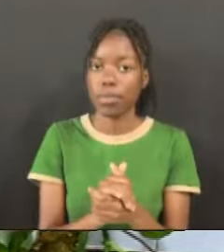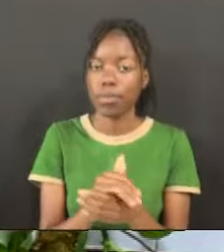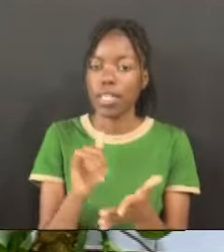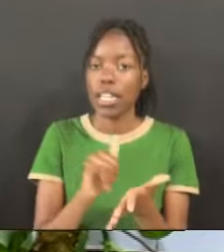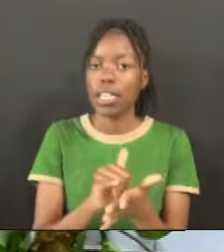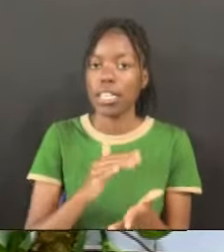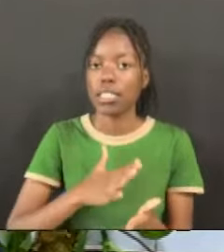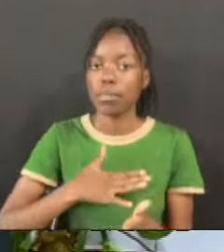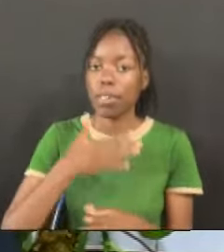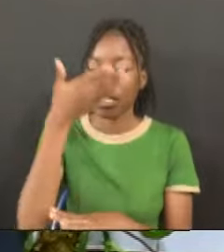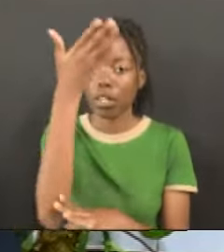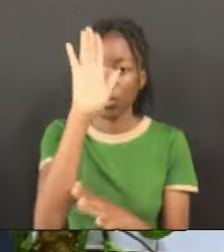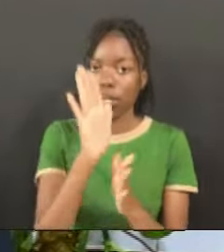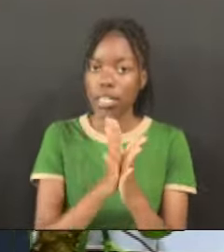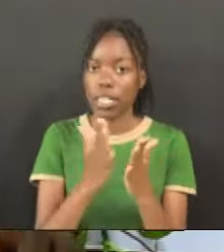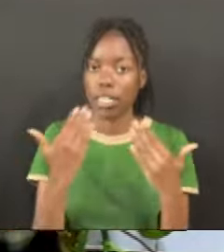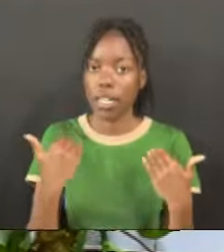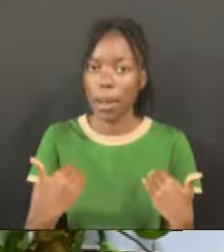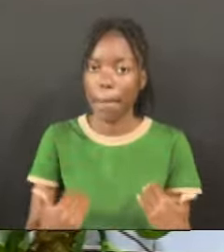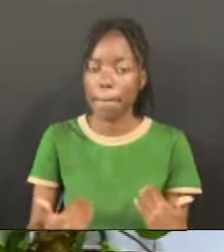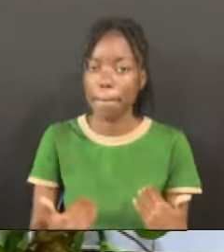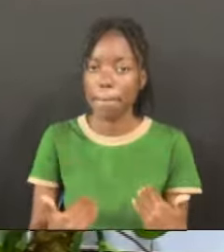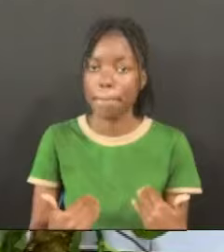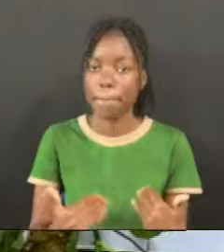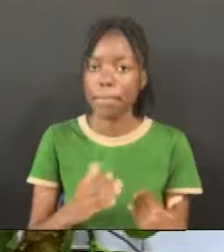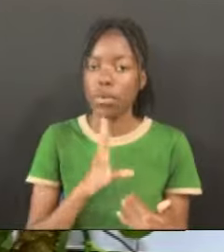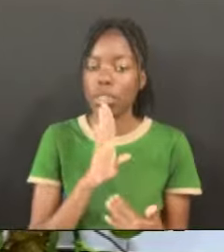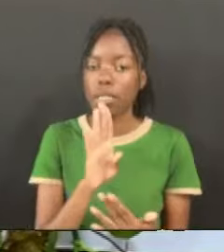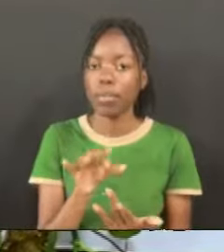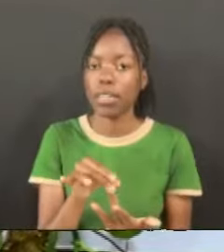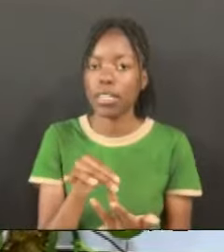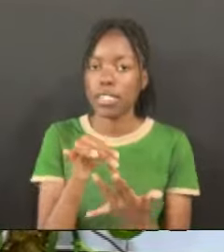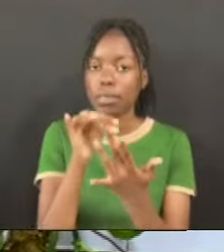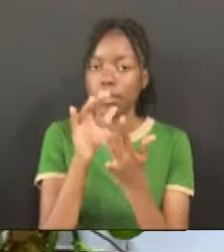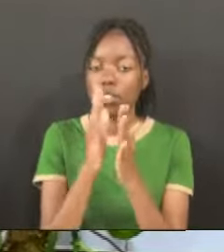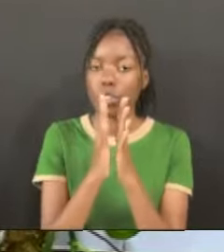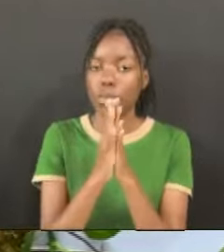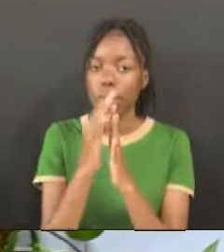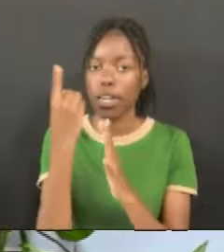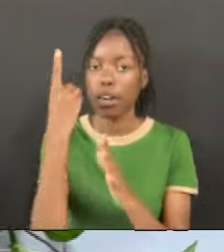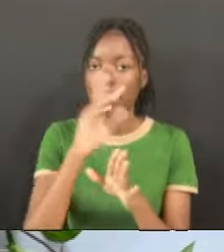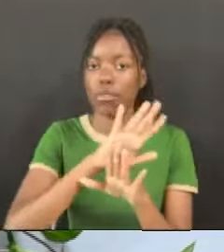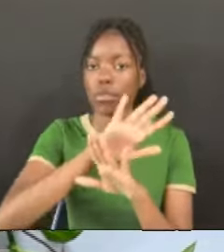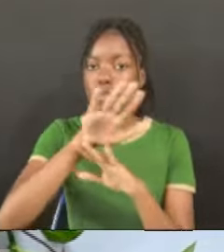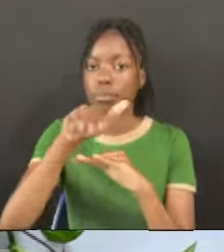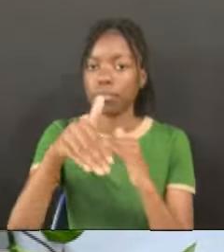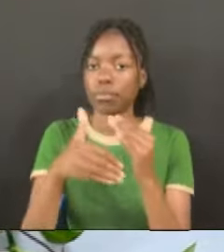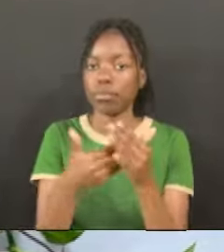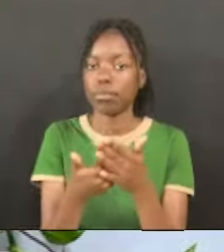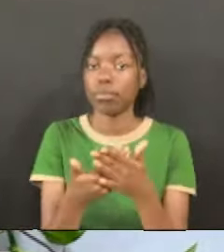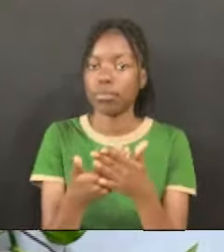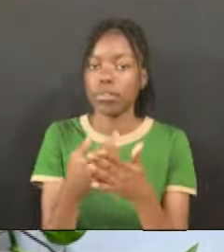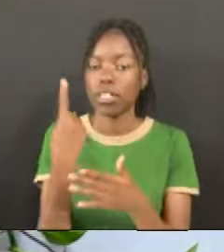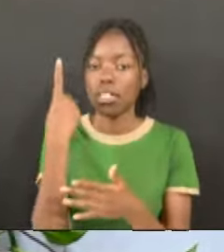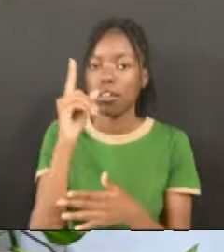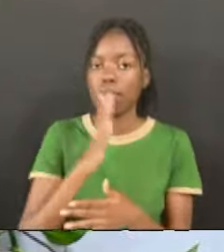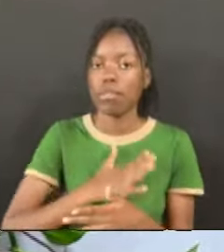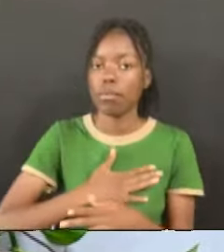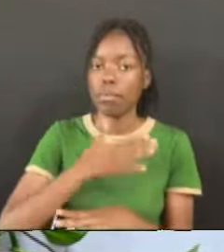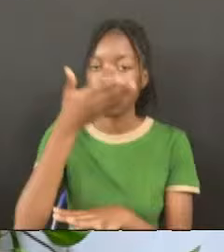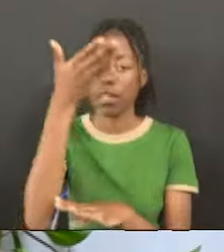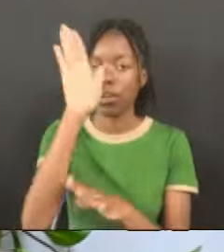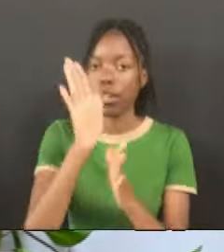and I will be a special prayer for all of us. For my God and I